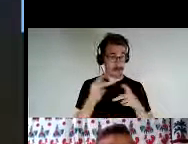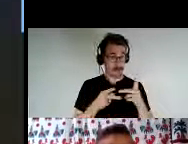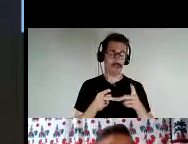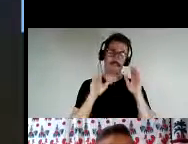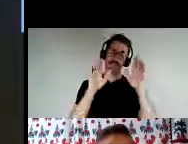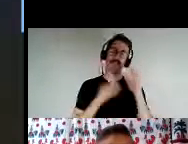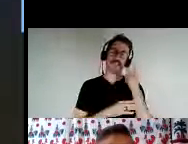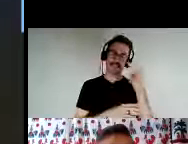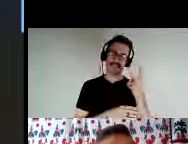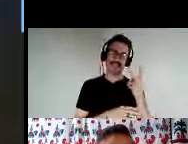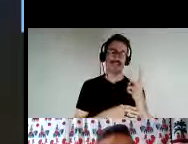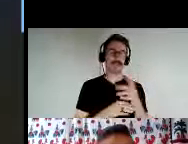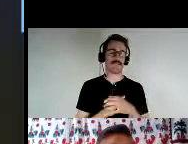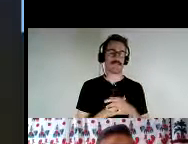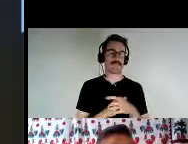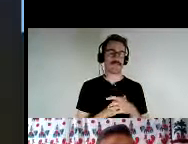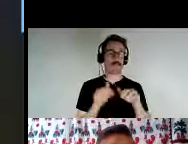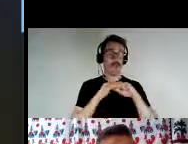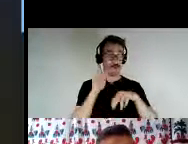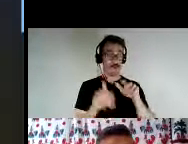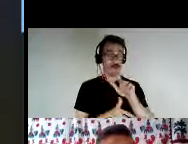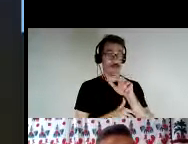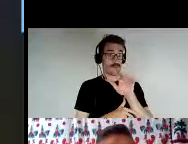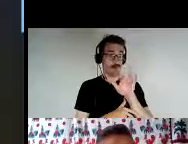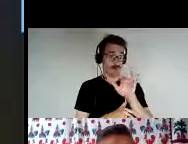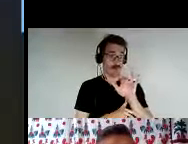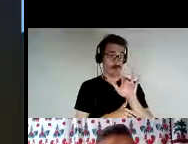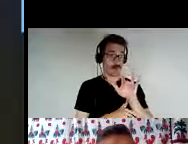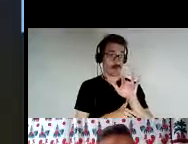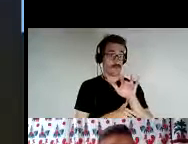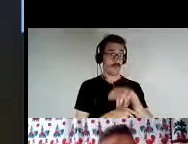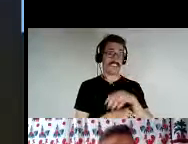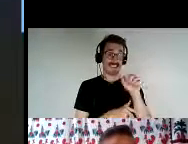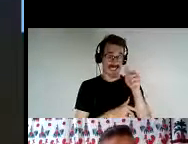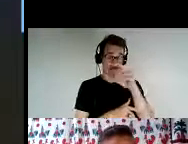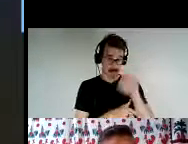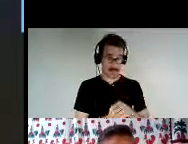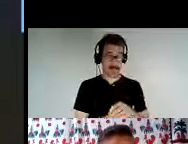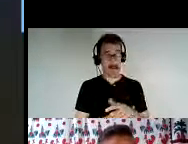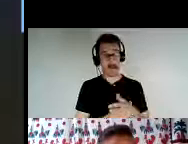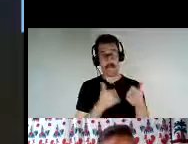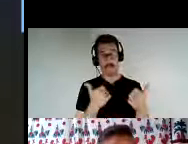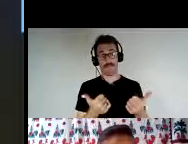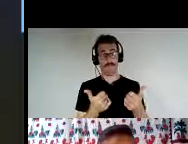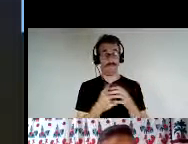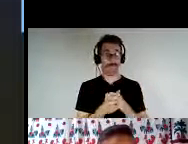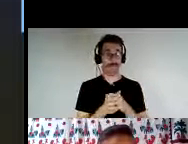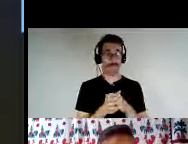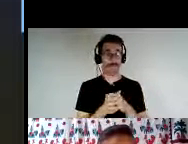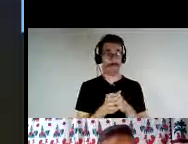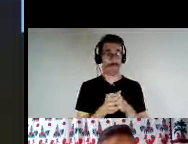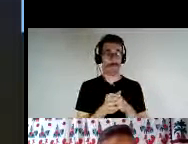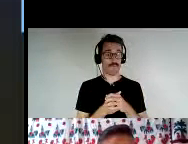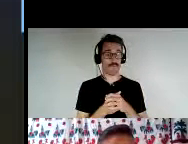under 25. We have 10% of participants under 25. So queer trans